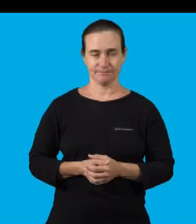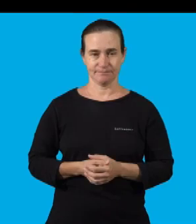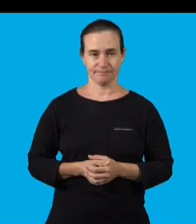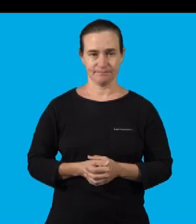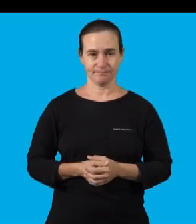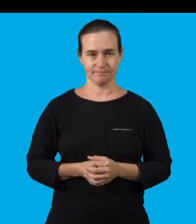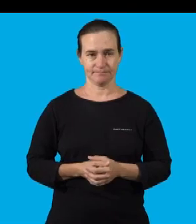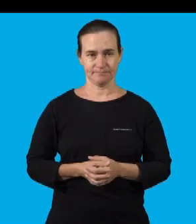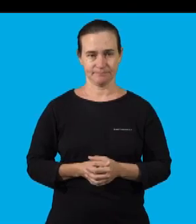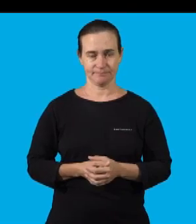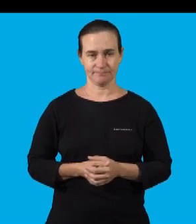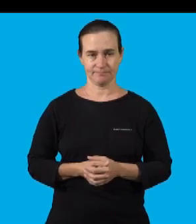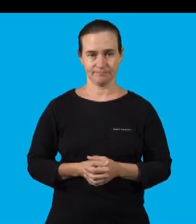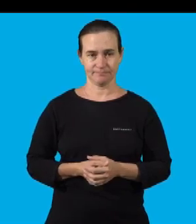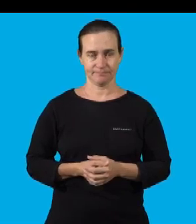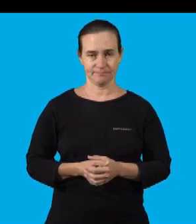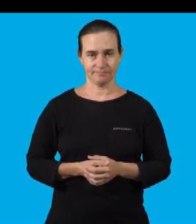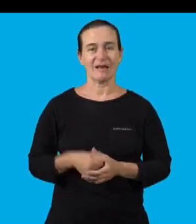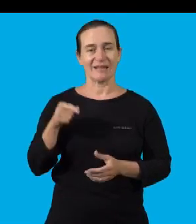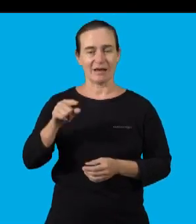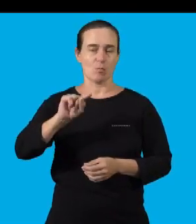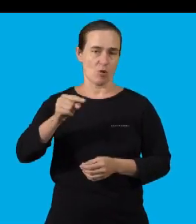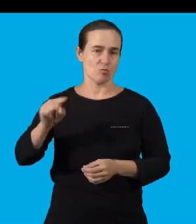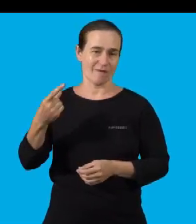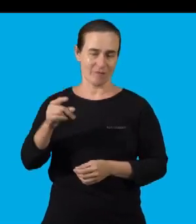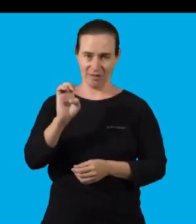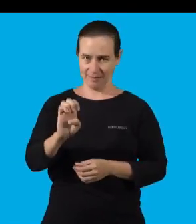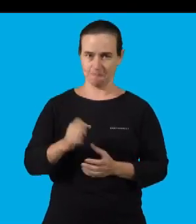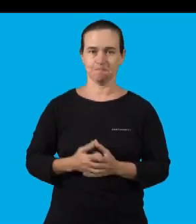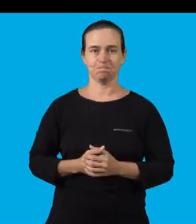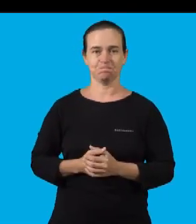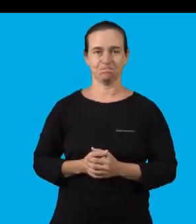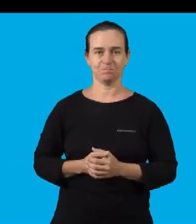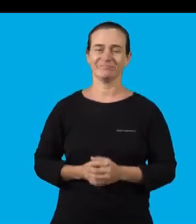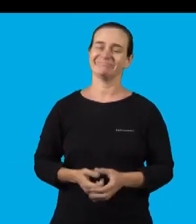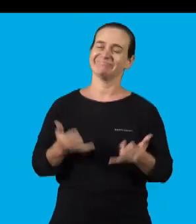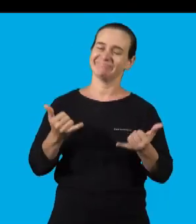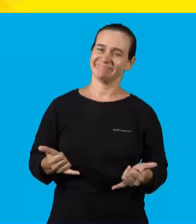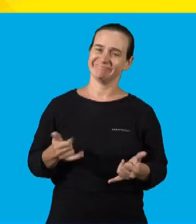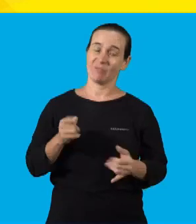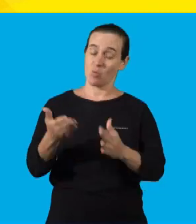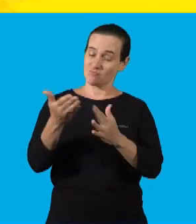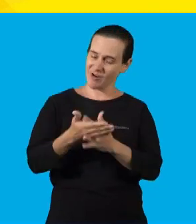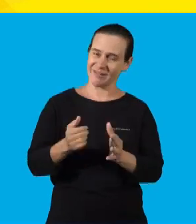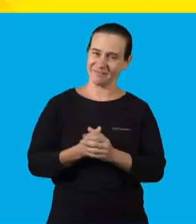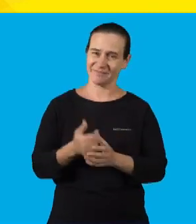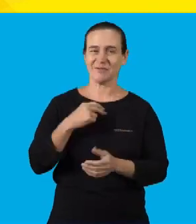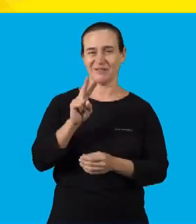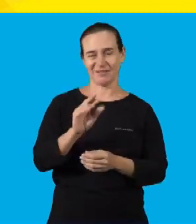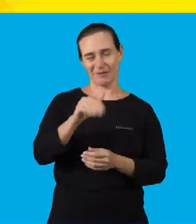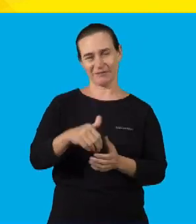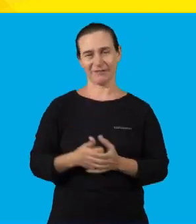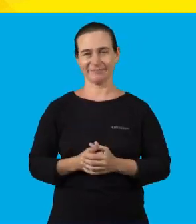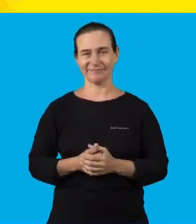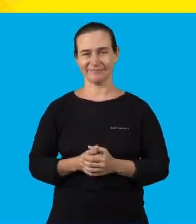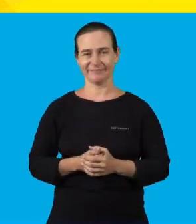25, and that is for our coordinates of E. Let's quickly go to